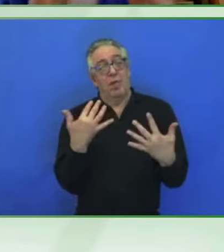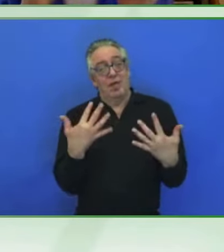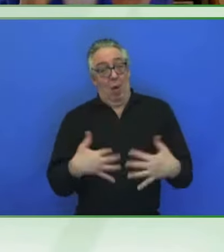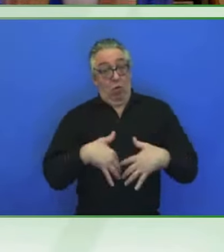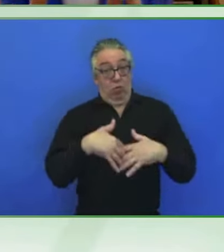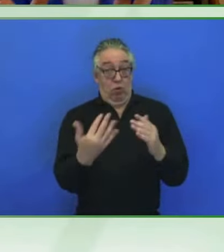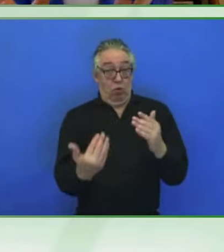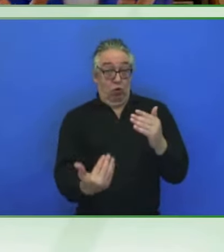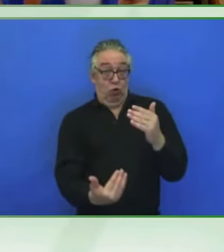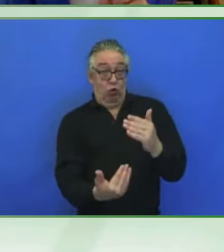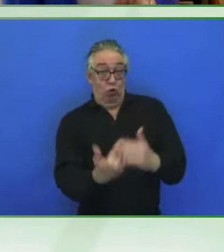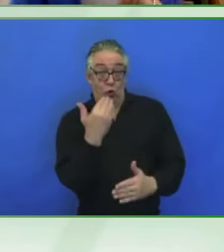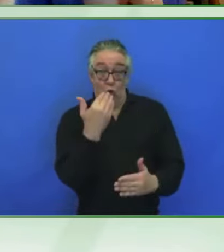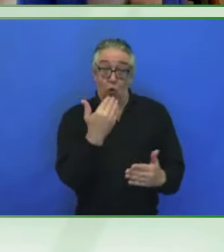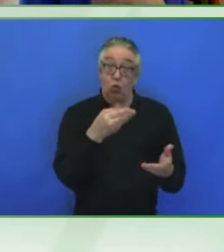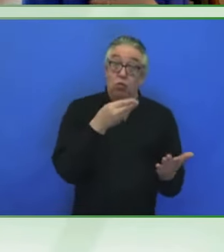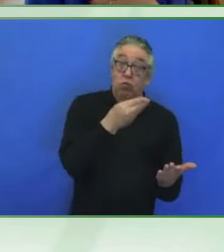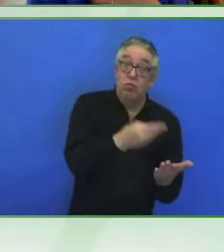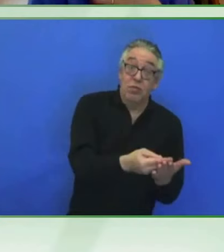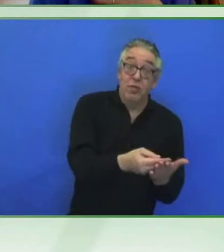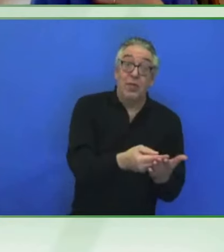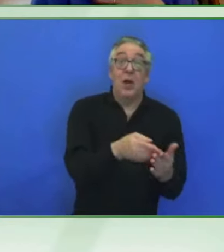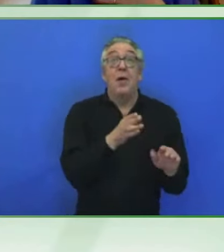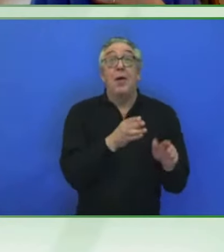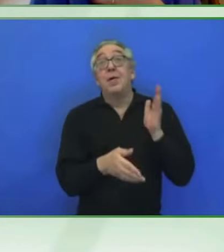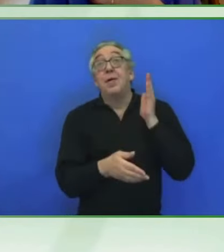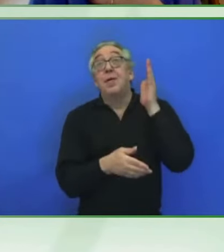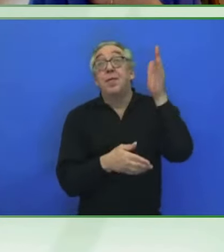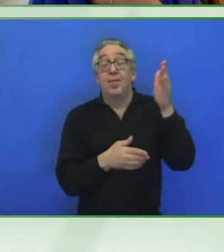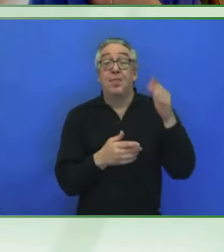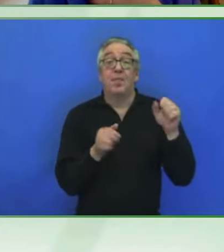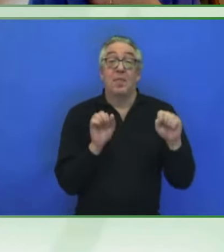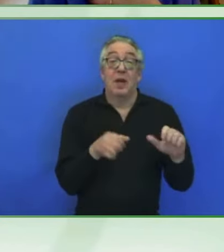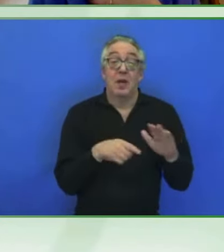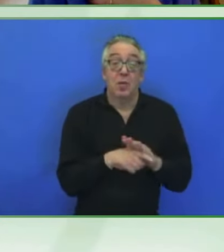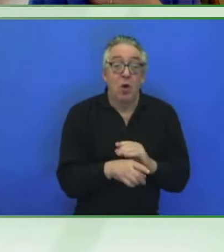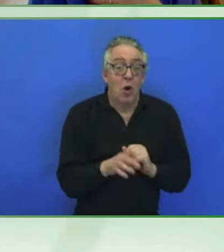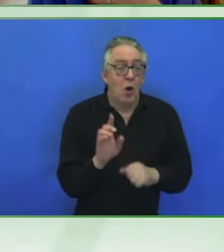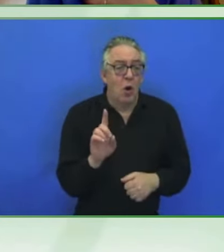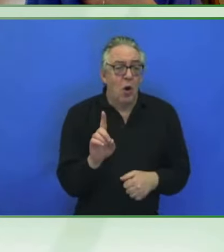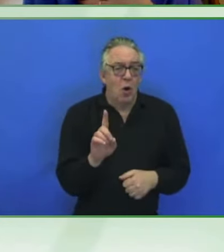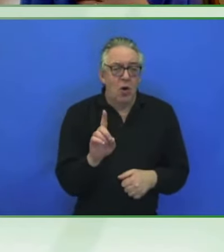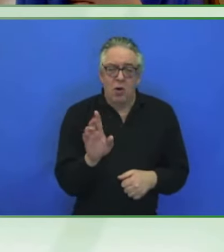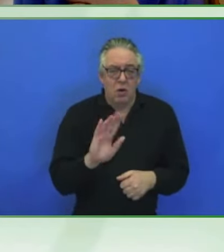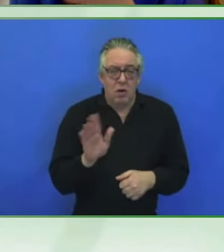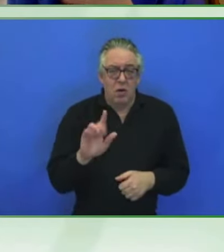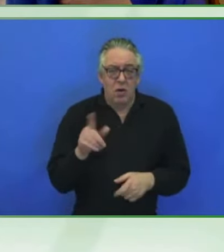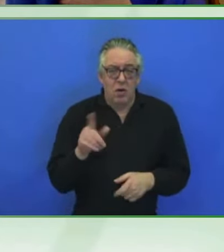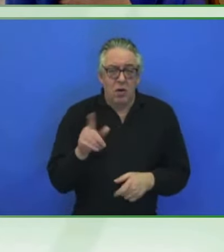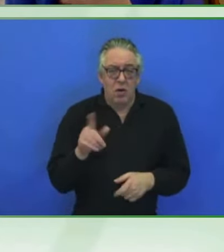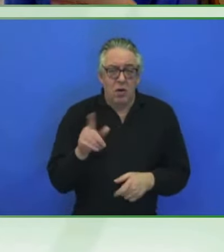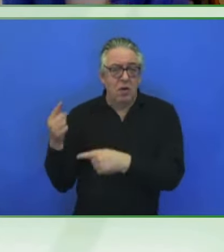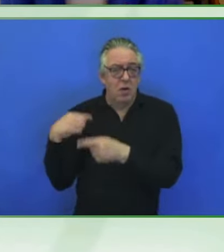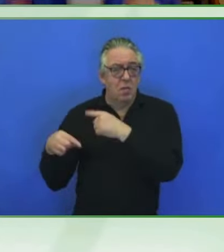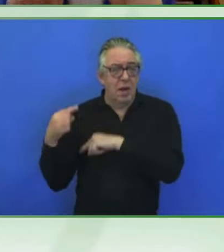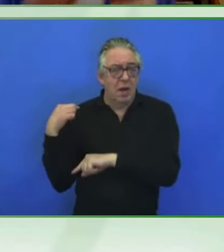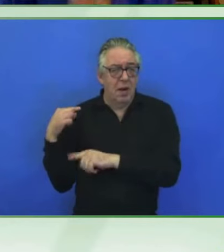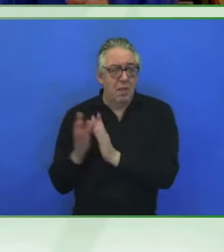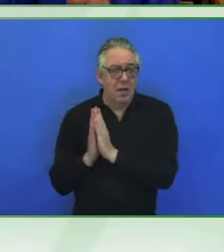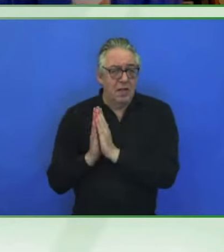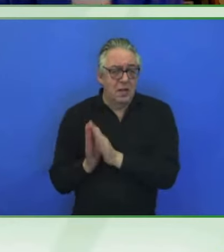are and what we're not. Hang on, I think we may have jumped a slide. Can you go back, please? Thank